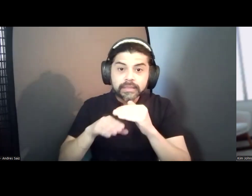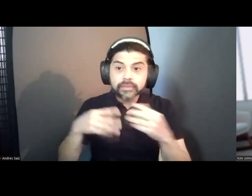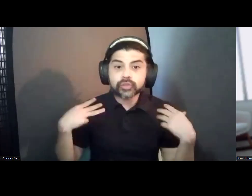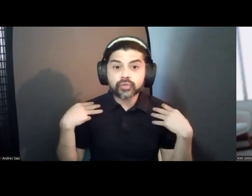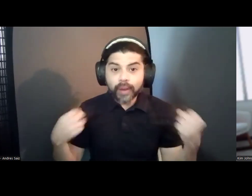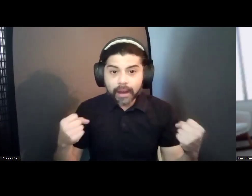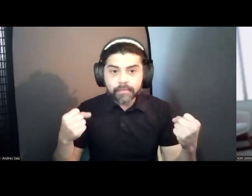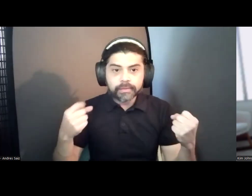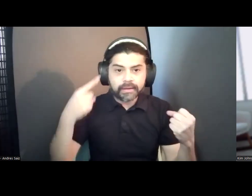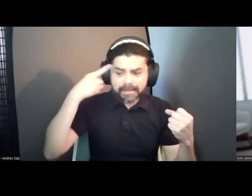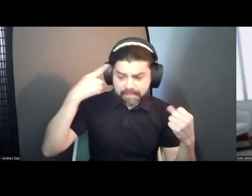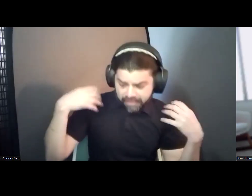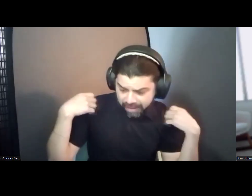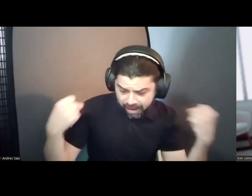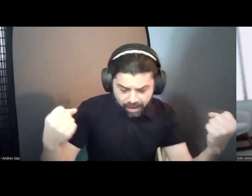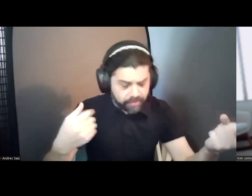We have been